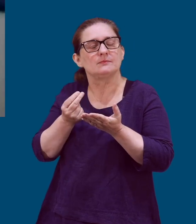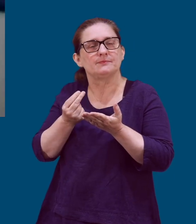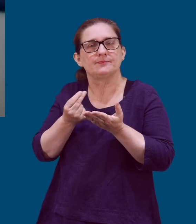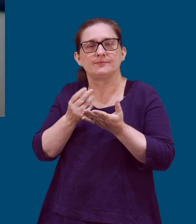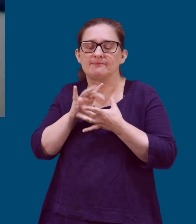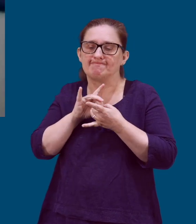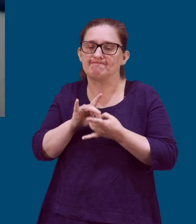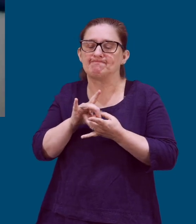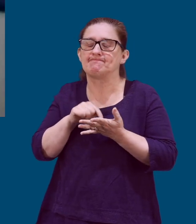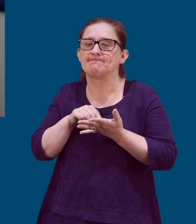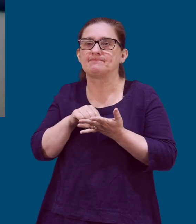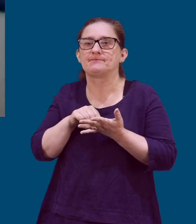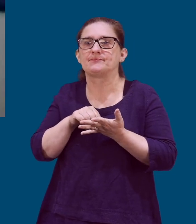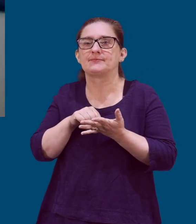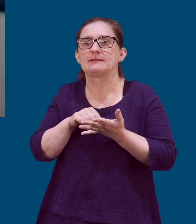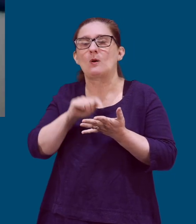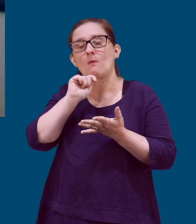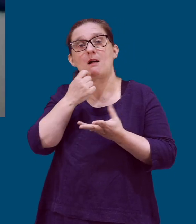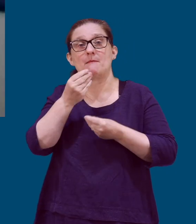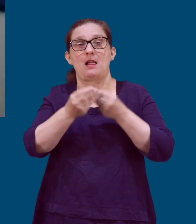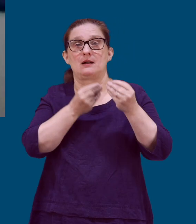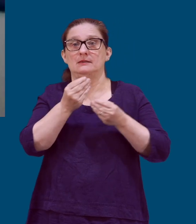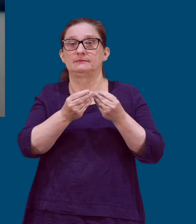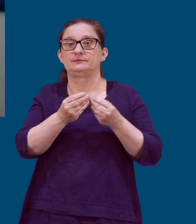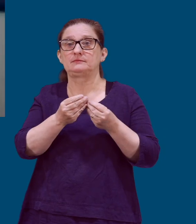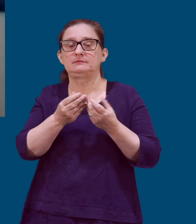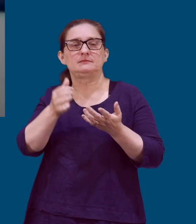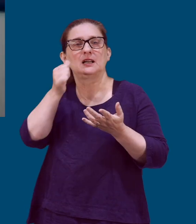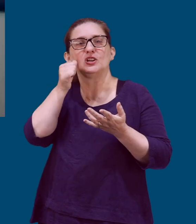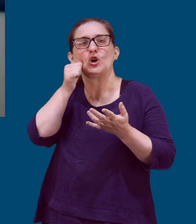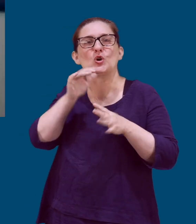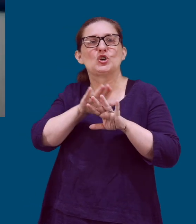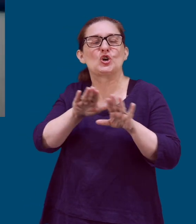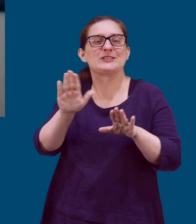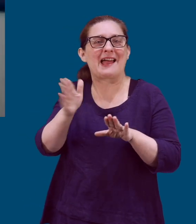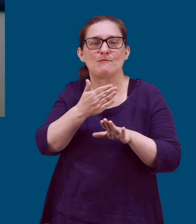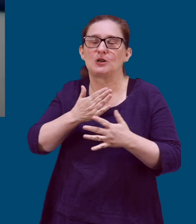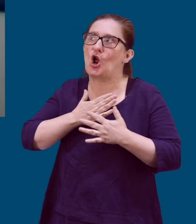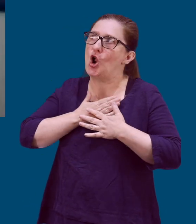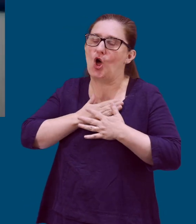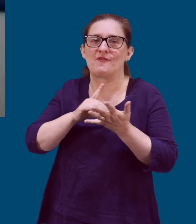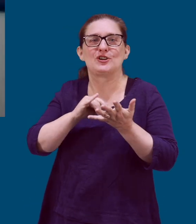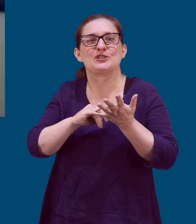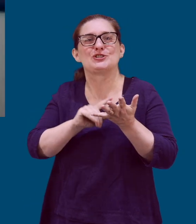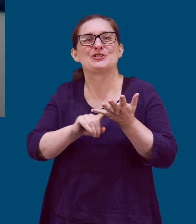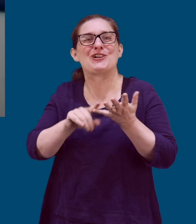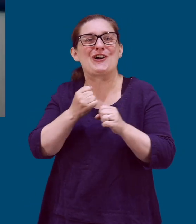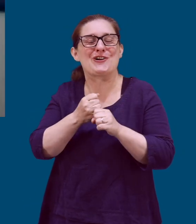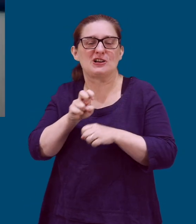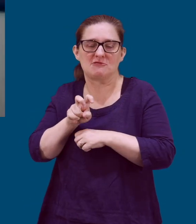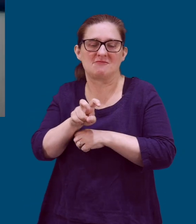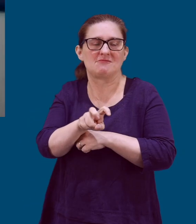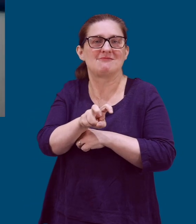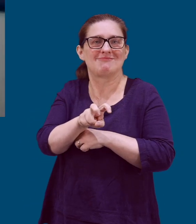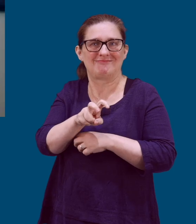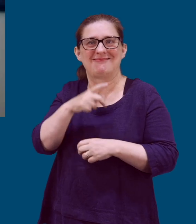I am gonna have a quick content note. So I know not everybody loves slugs, and I am going